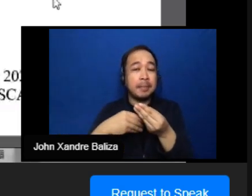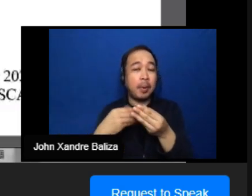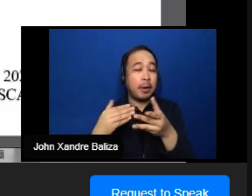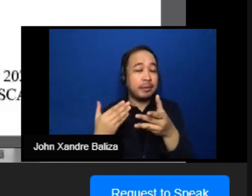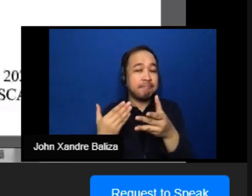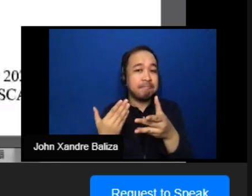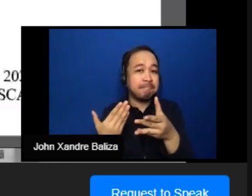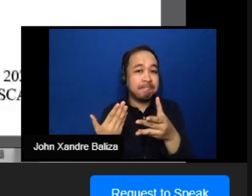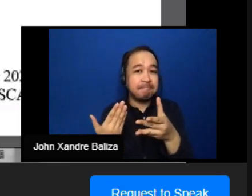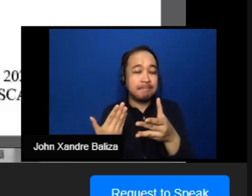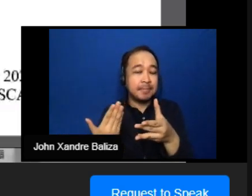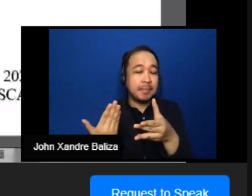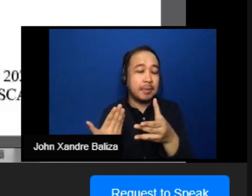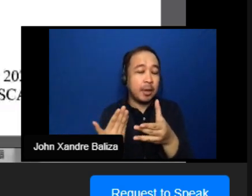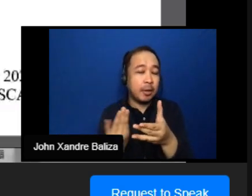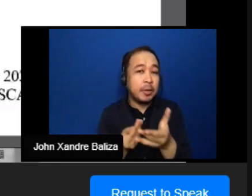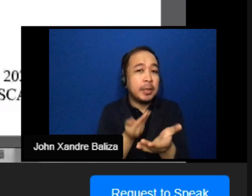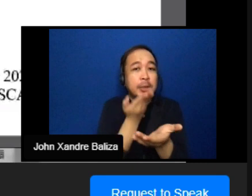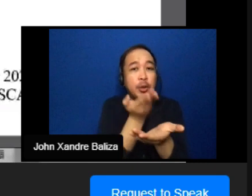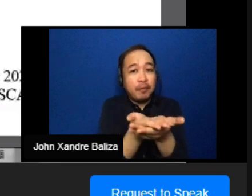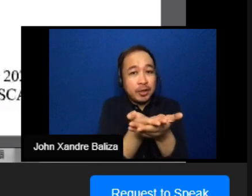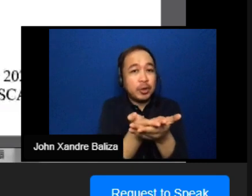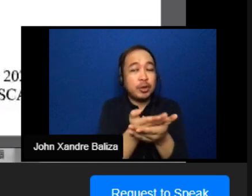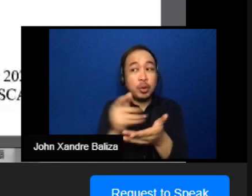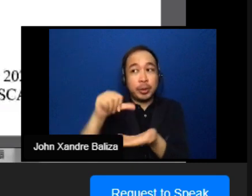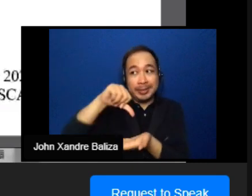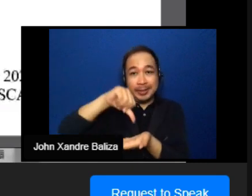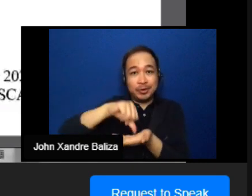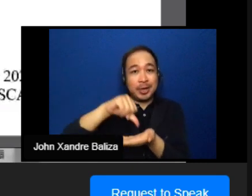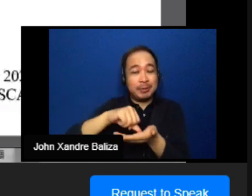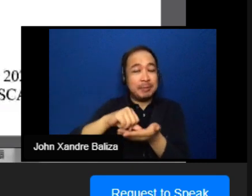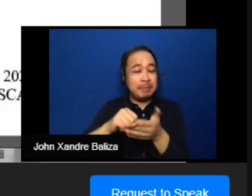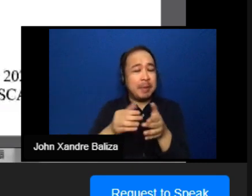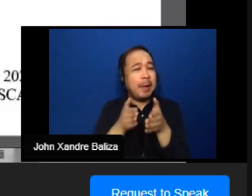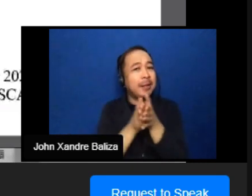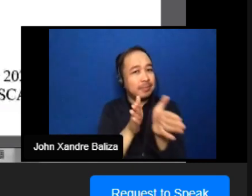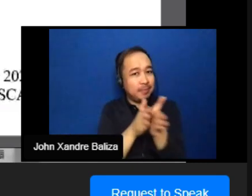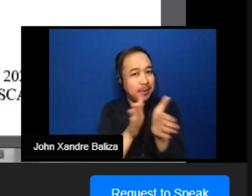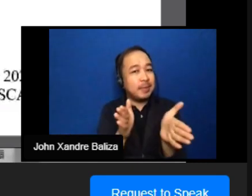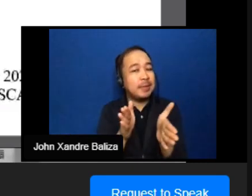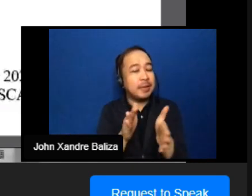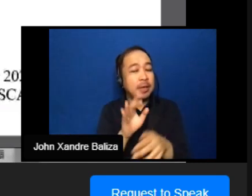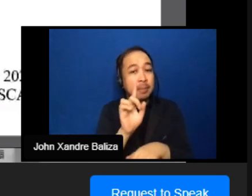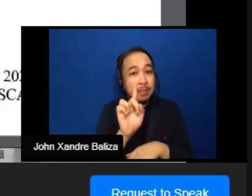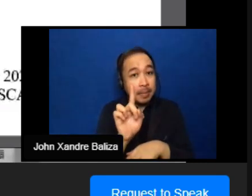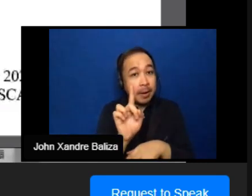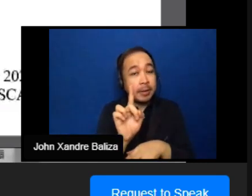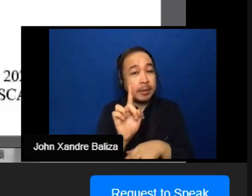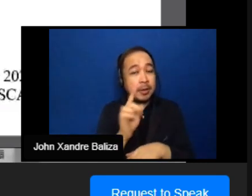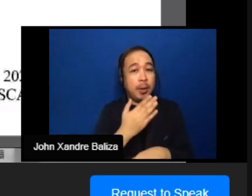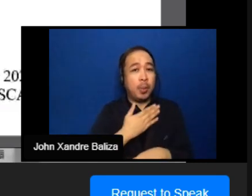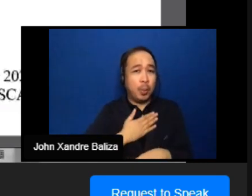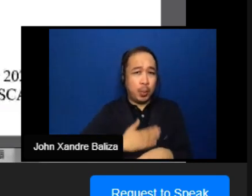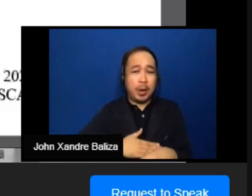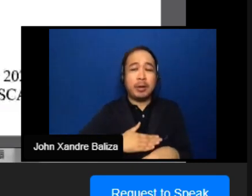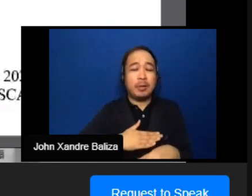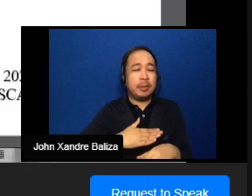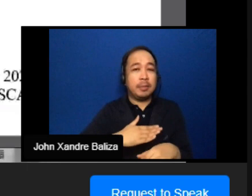we Iran delegation mentioned, but we wanna add